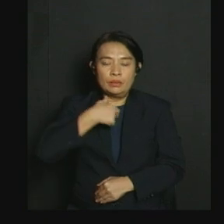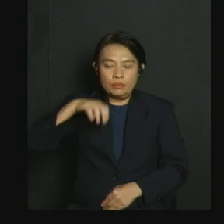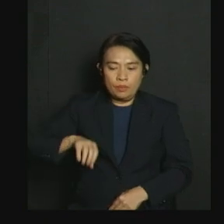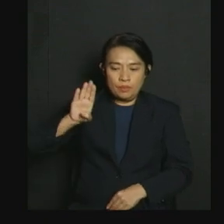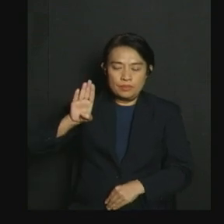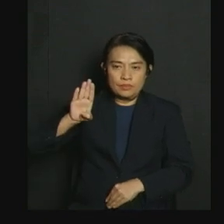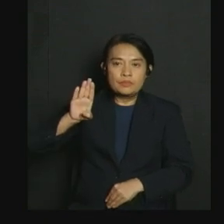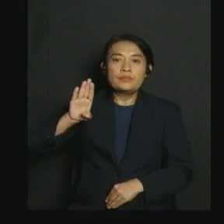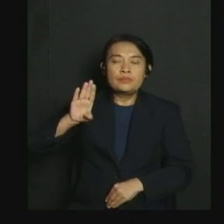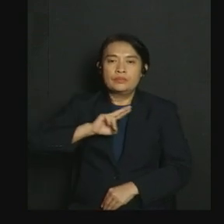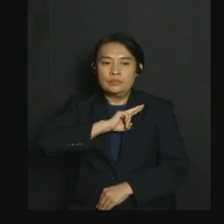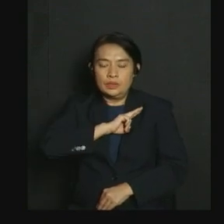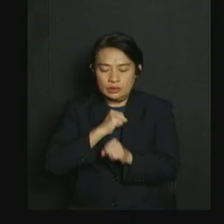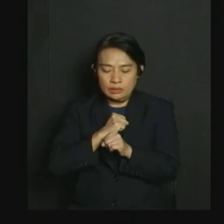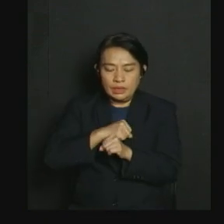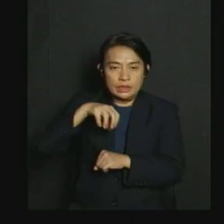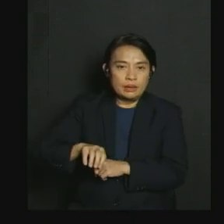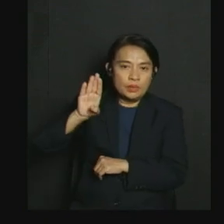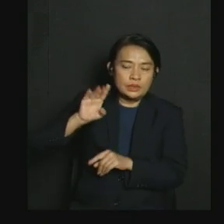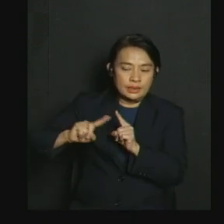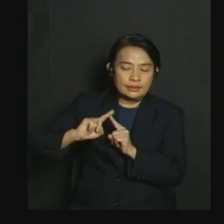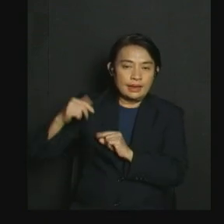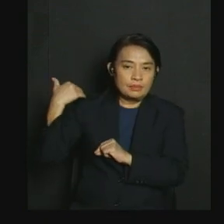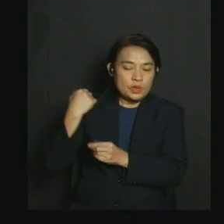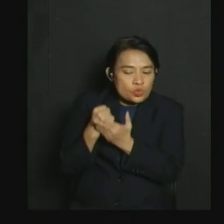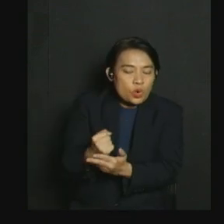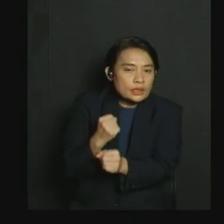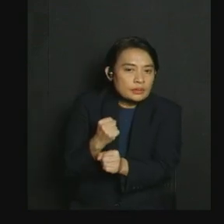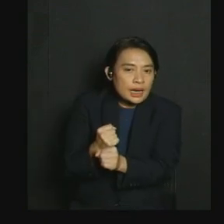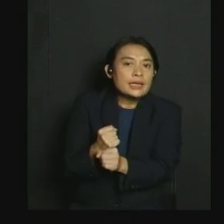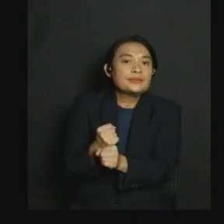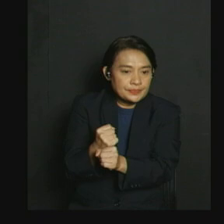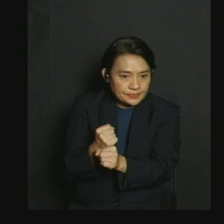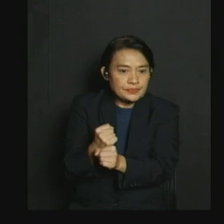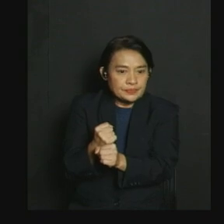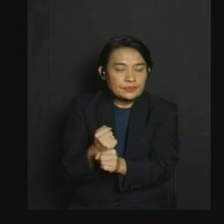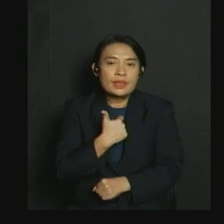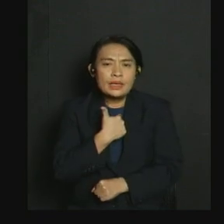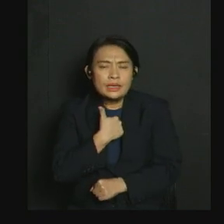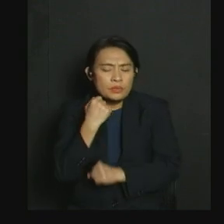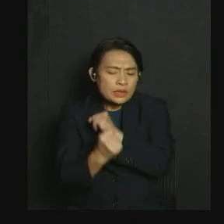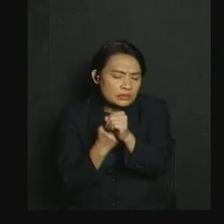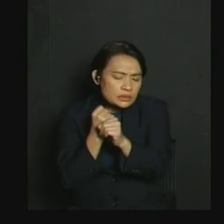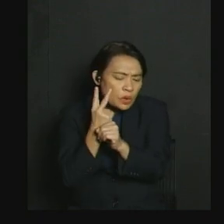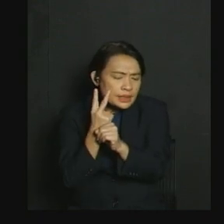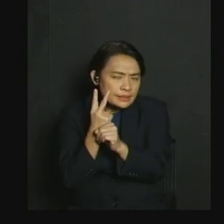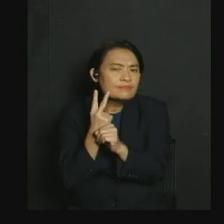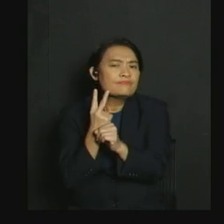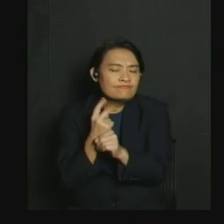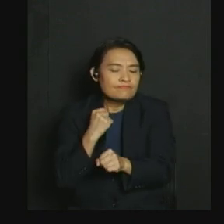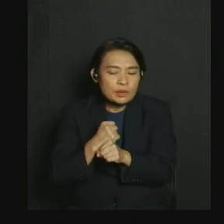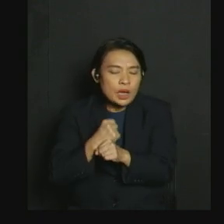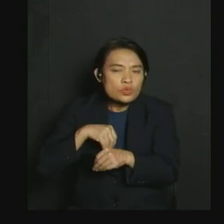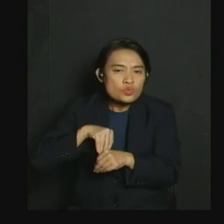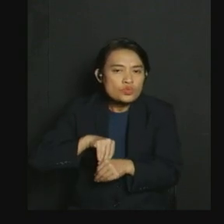as I shared, so I thought I was just going to do it for 2 years. You know, I gave it a couple of years. I was always curious about public sector, working in